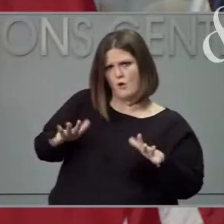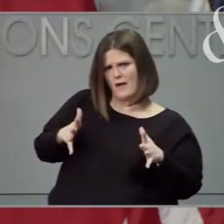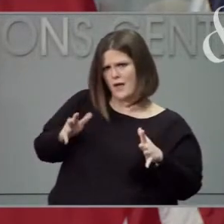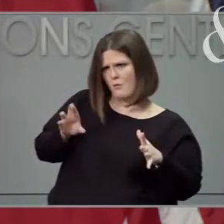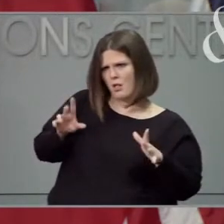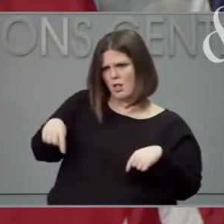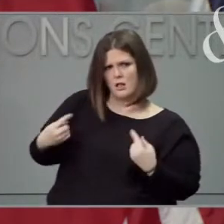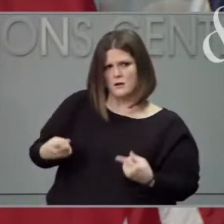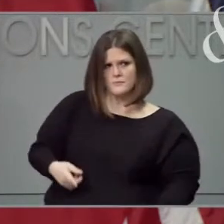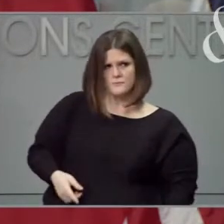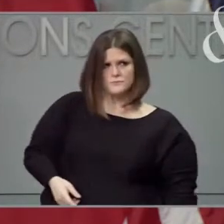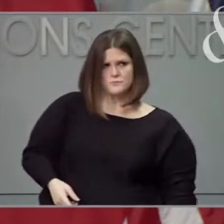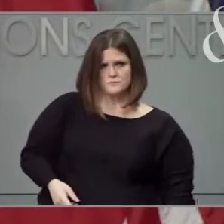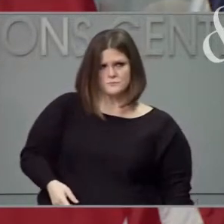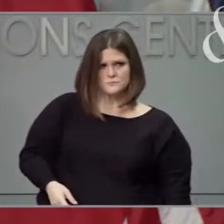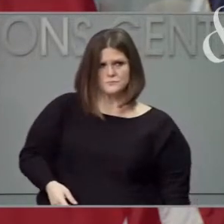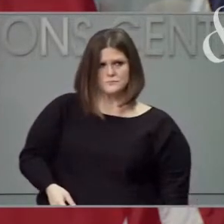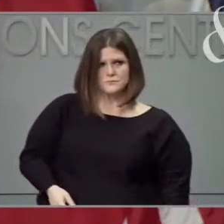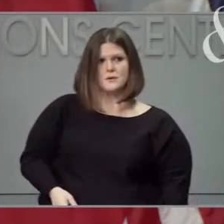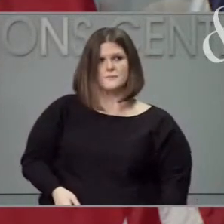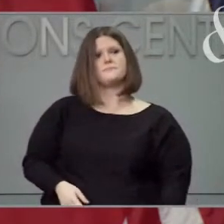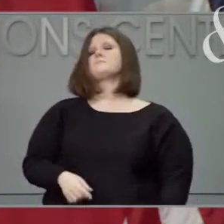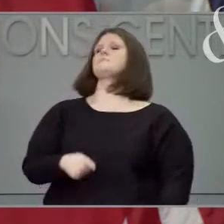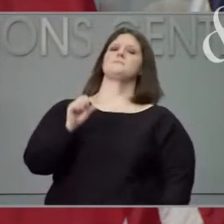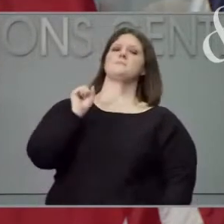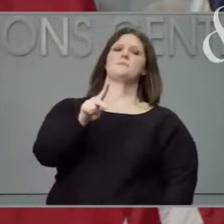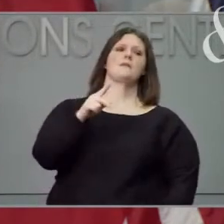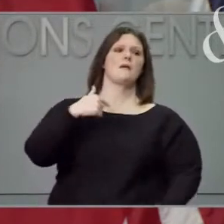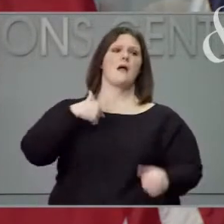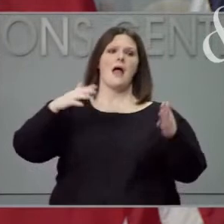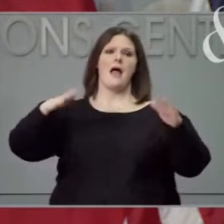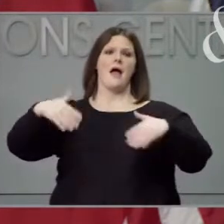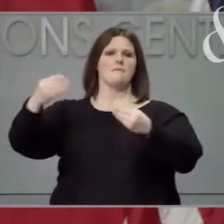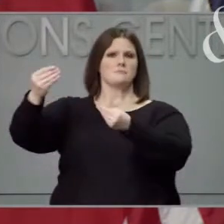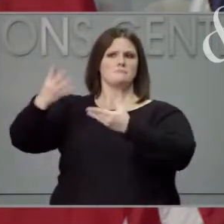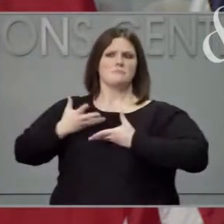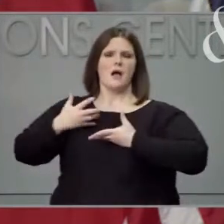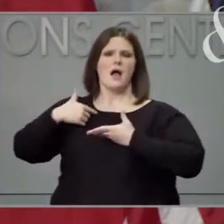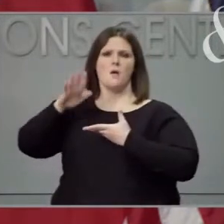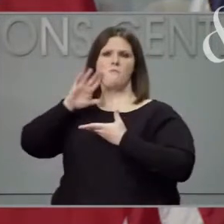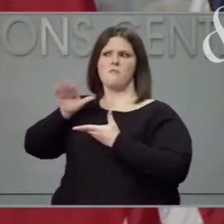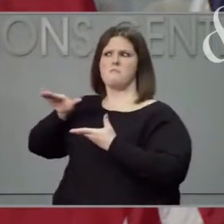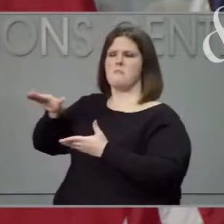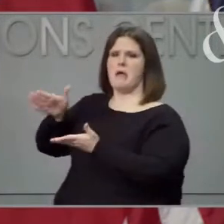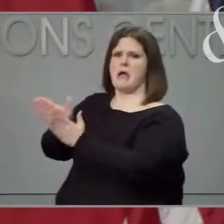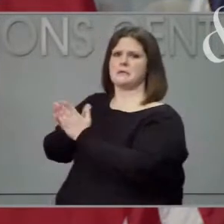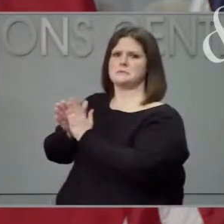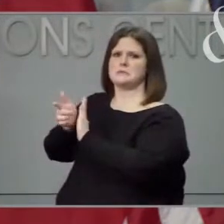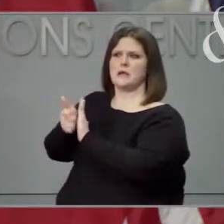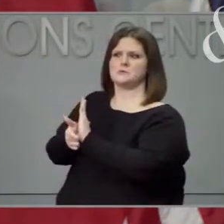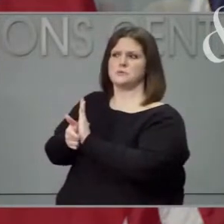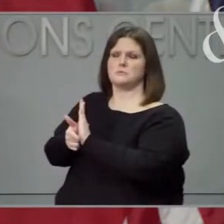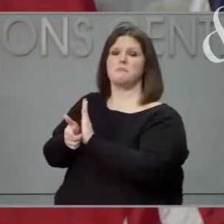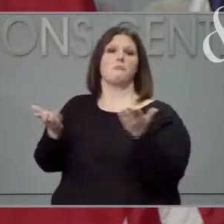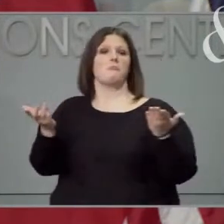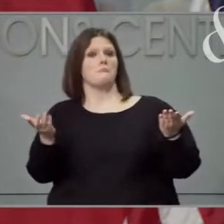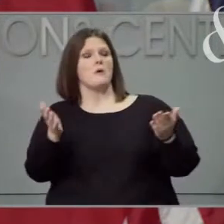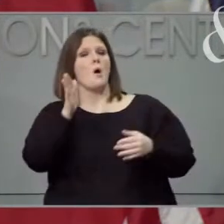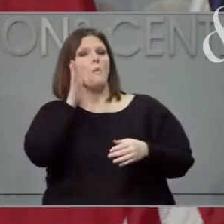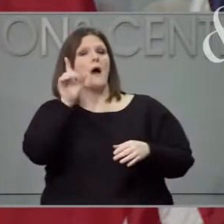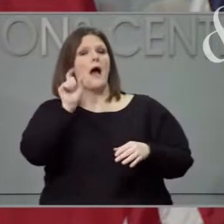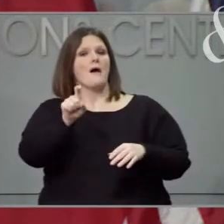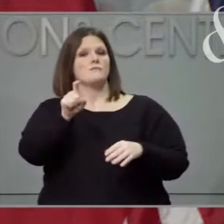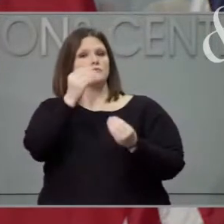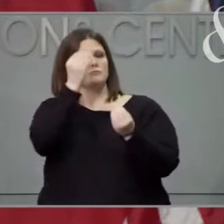about it? I have not been briefed on that. Let me check with our general counsel. Yeah, we'll have to get back to